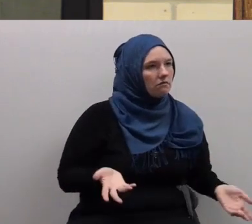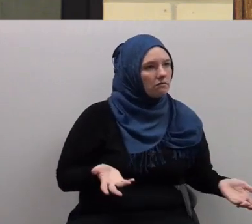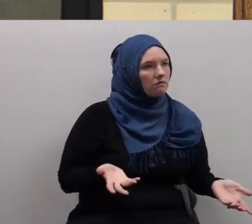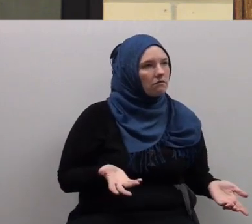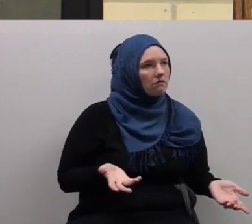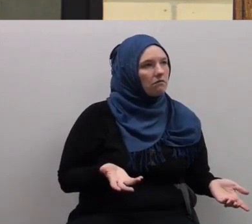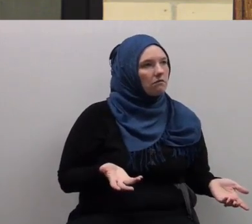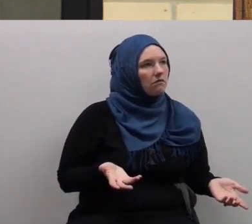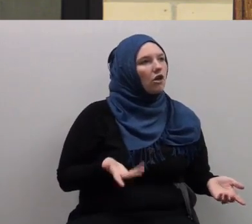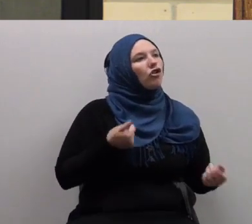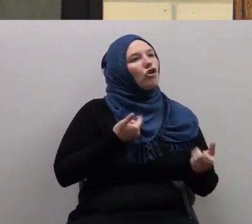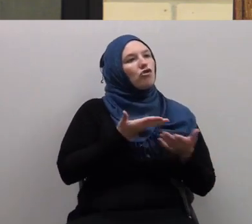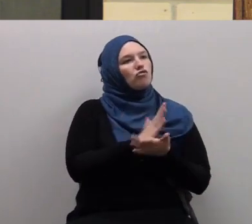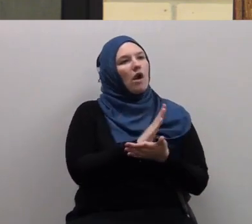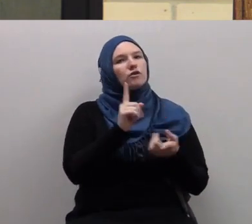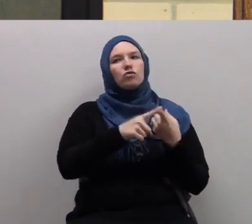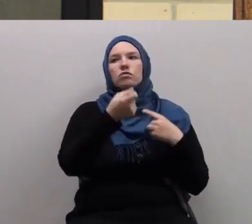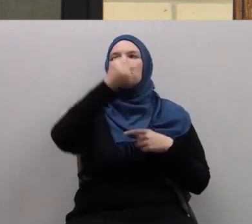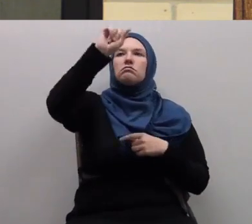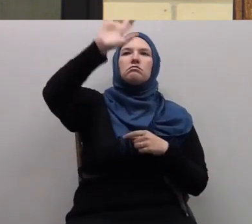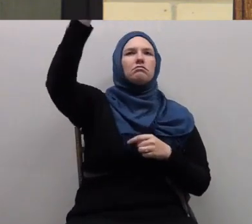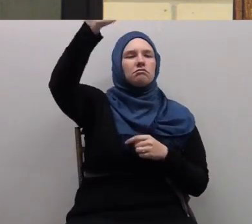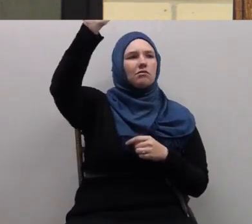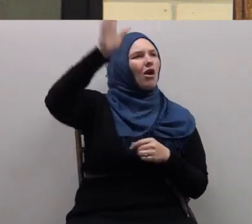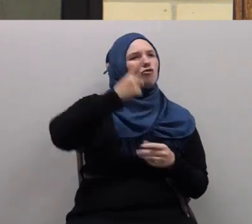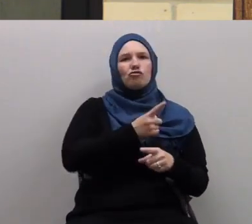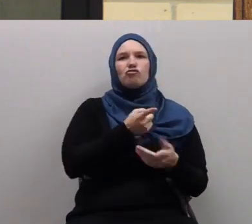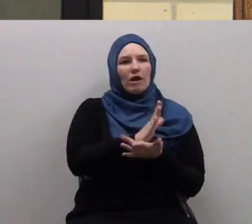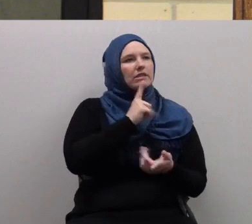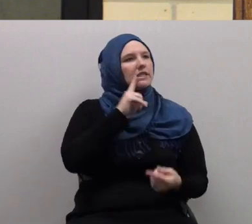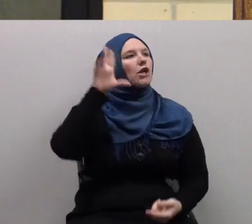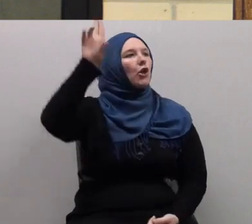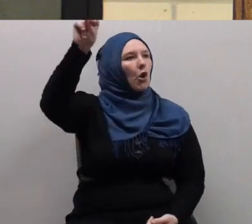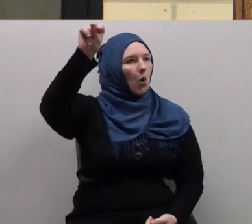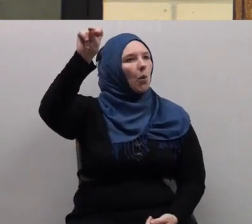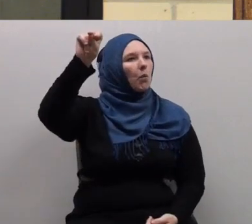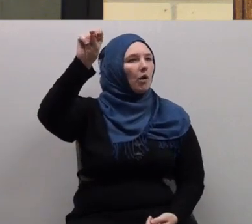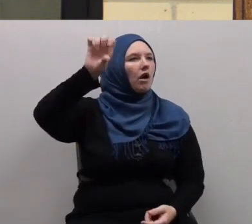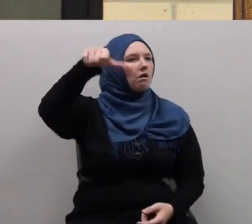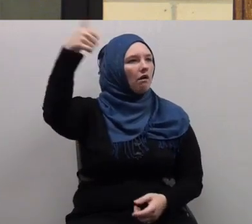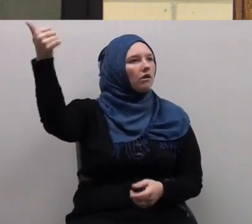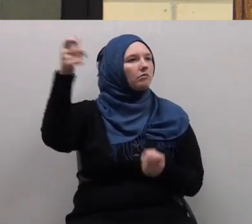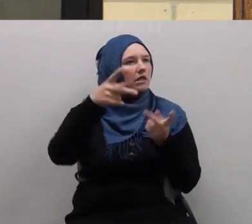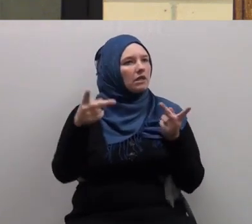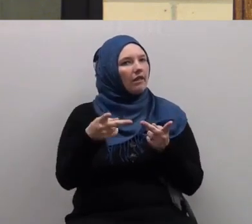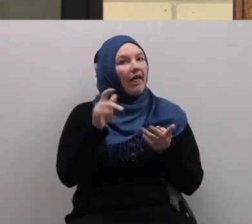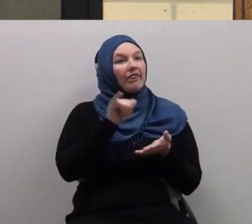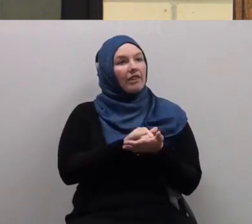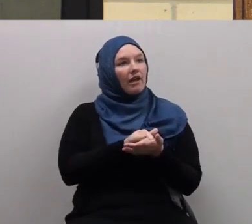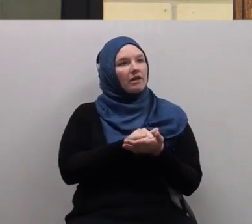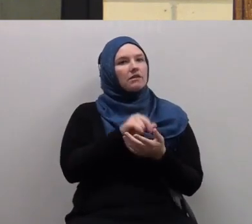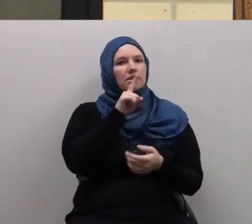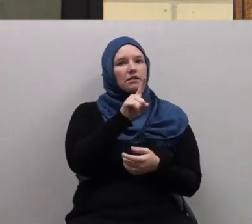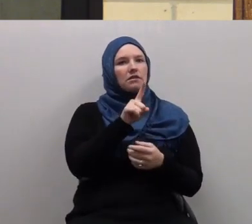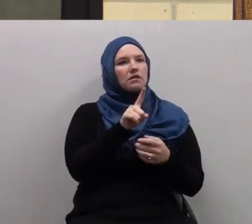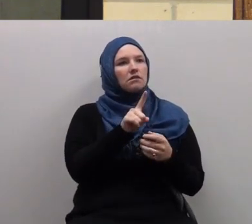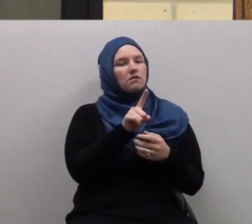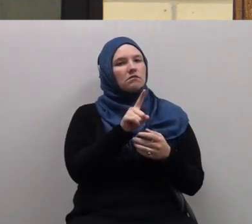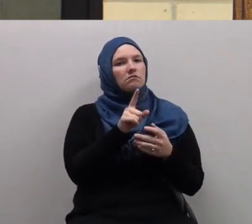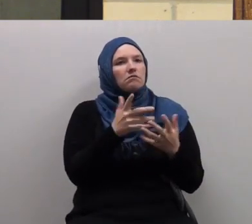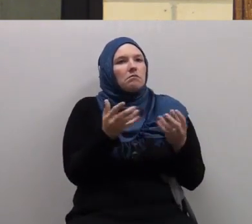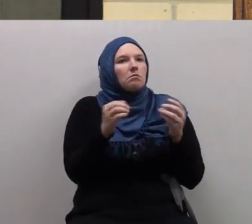Foundation, the right to object, the right to say no, another organization, This Is Rising Up and